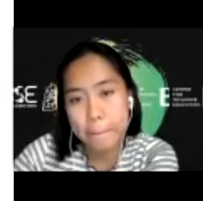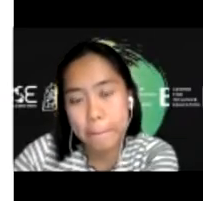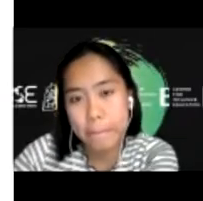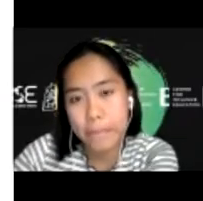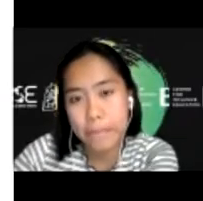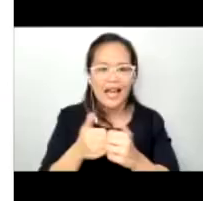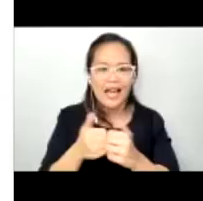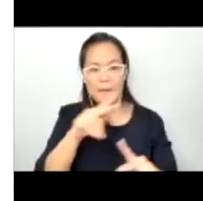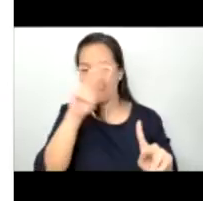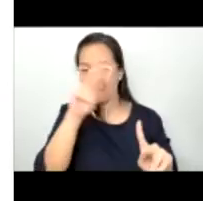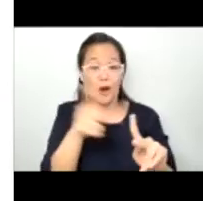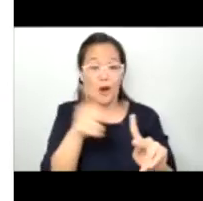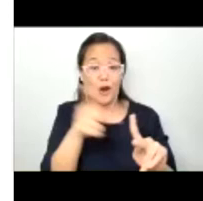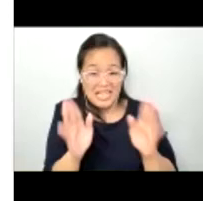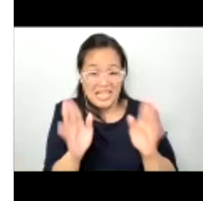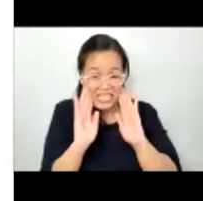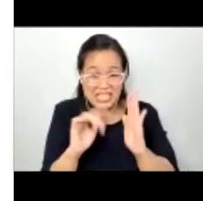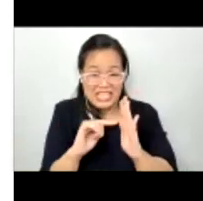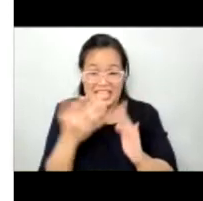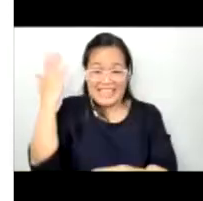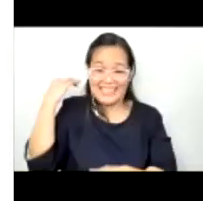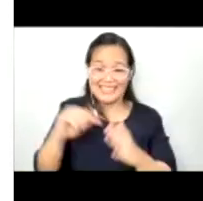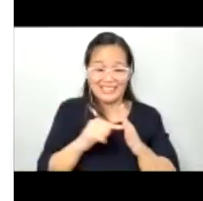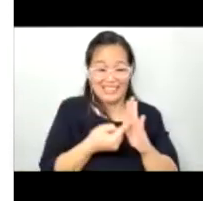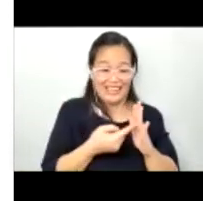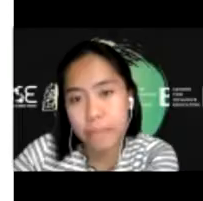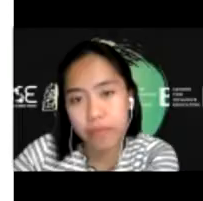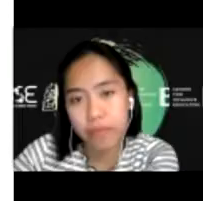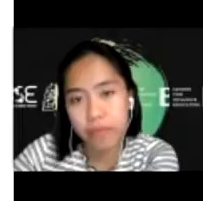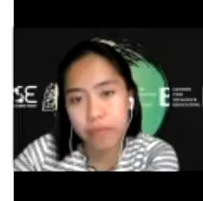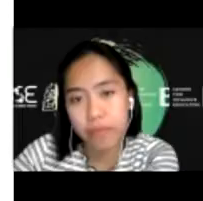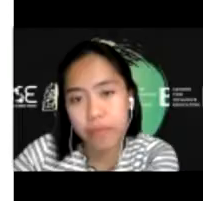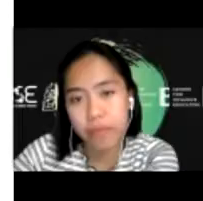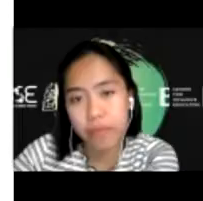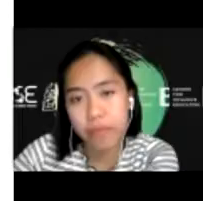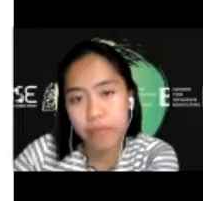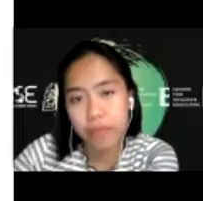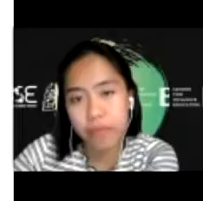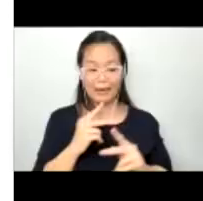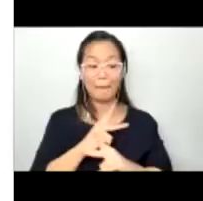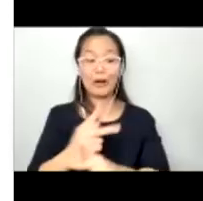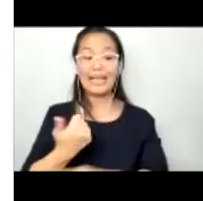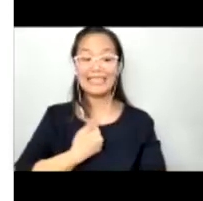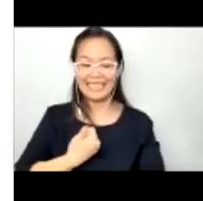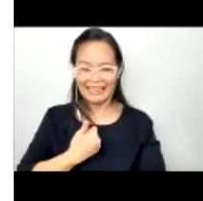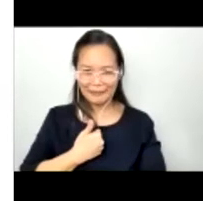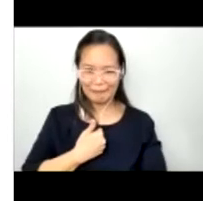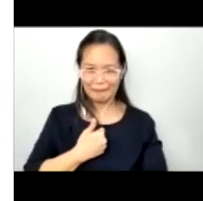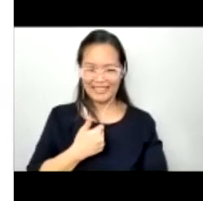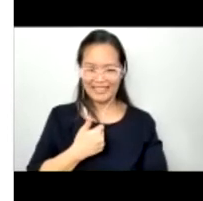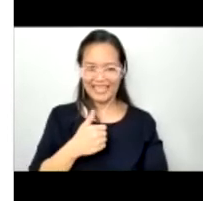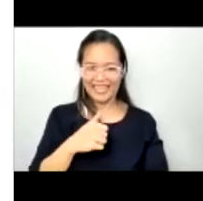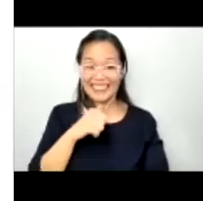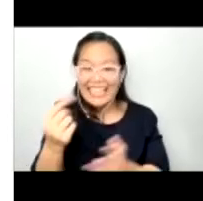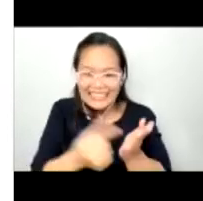it wasn't perfect listening initially. It was more like listening to protect myself, listening to get